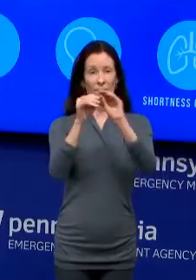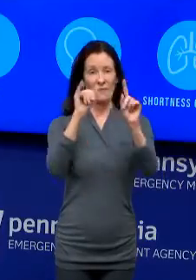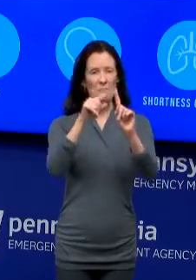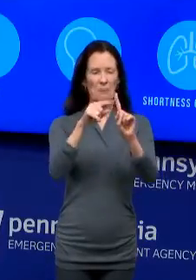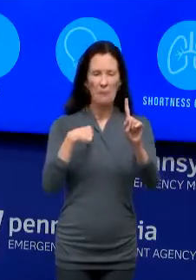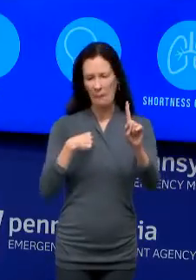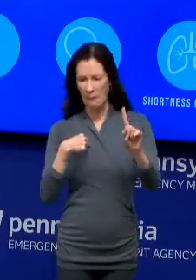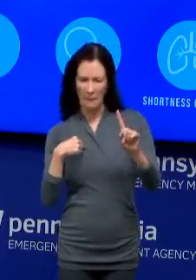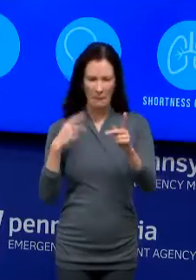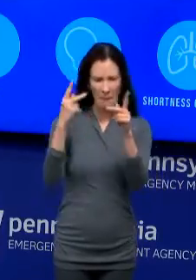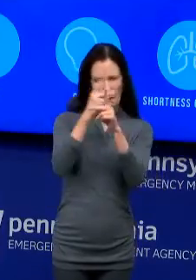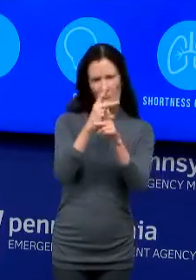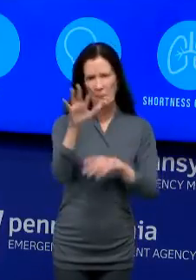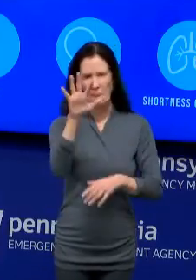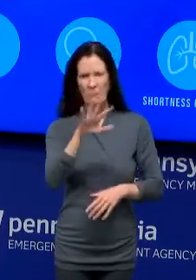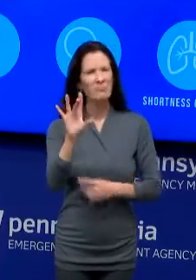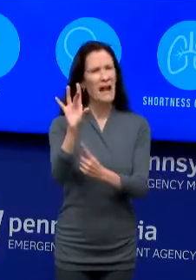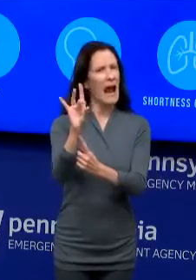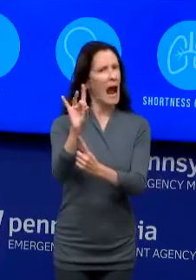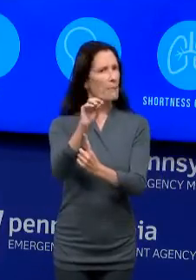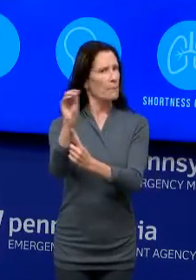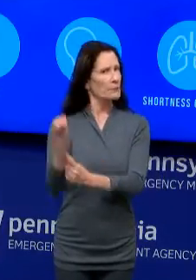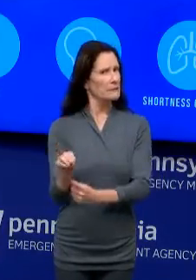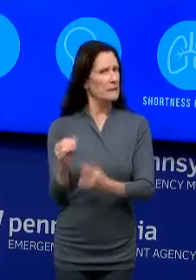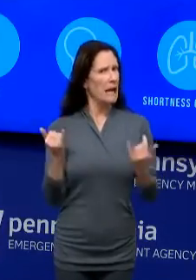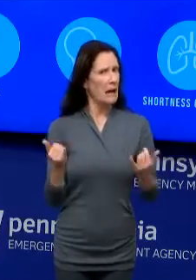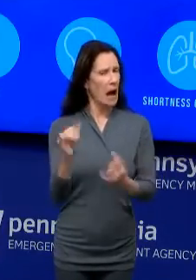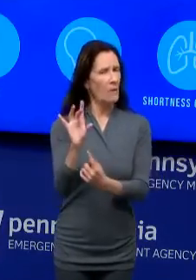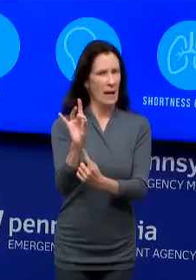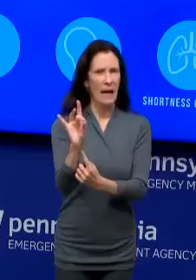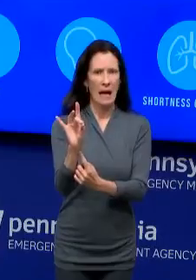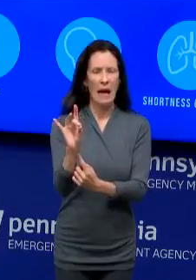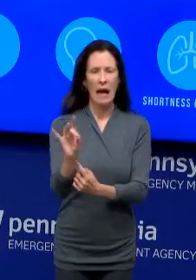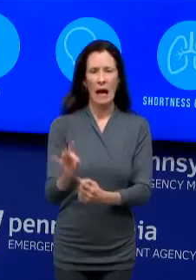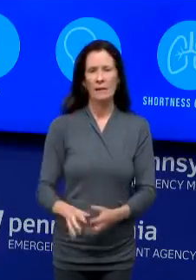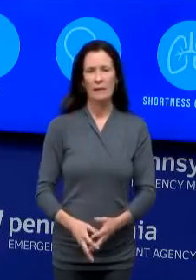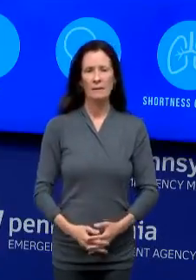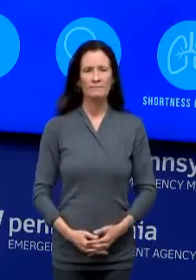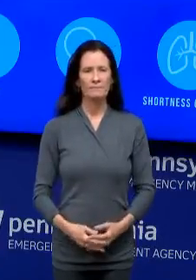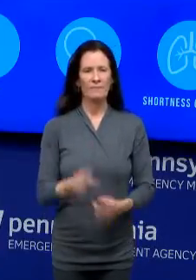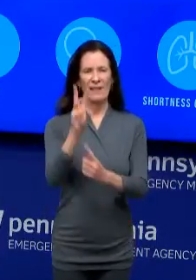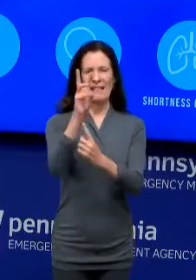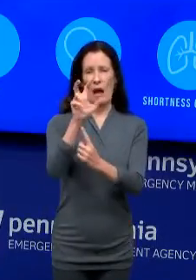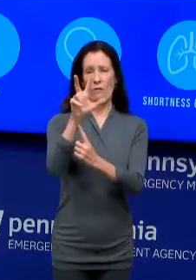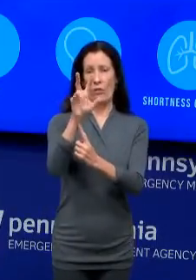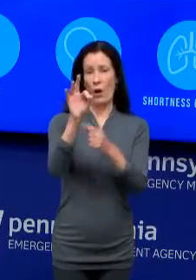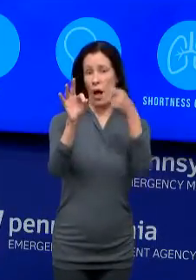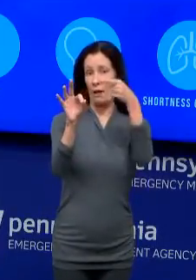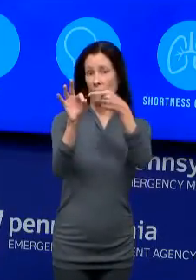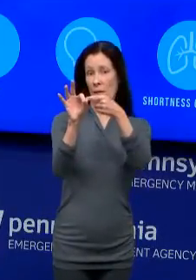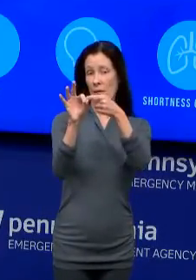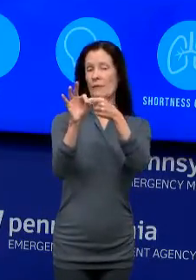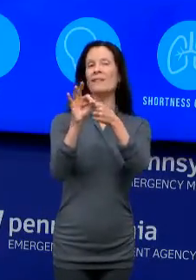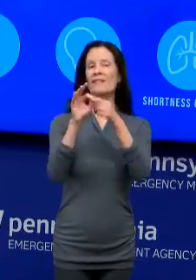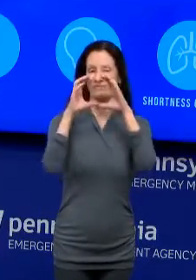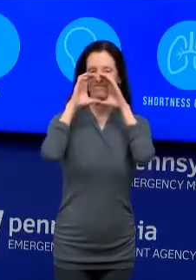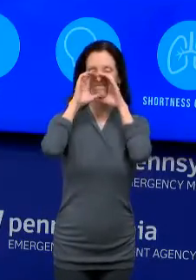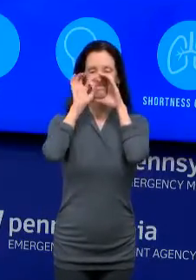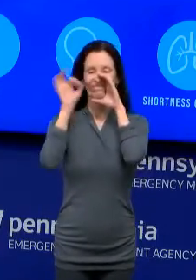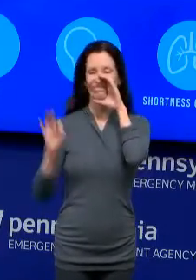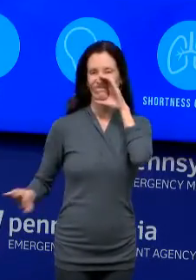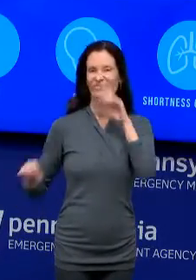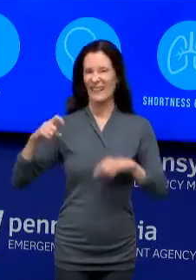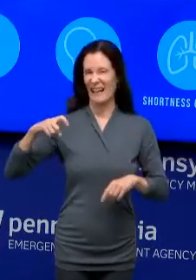639 of those hospitalized have required the use of ventilators or breathing machines. Across